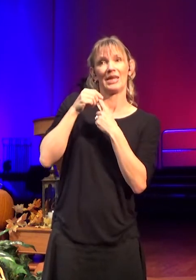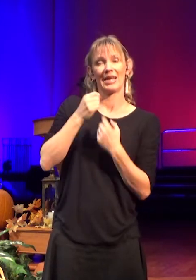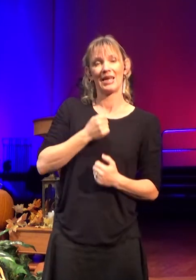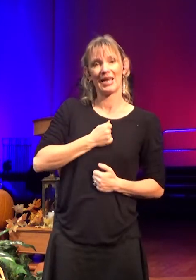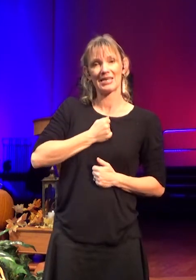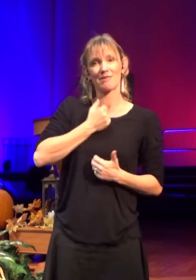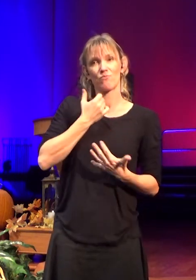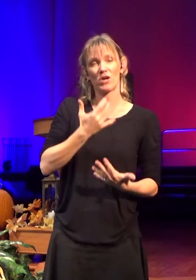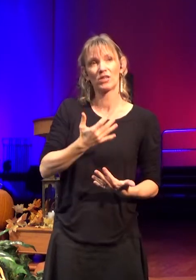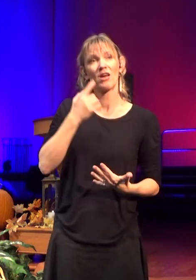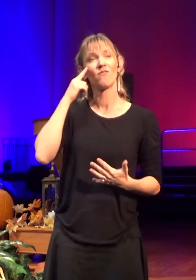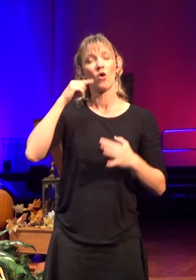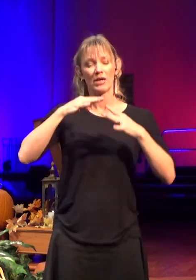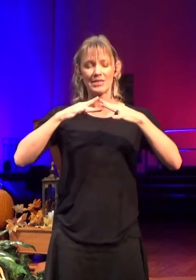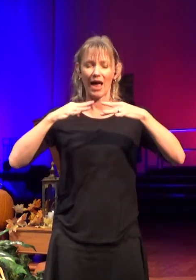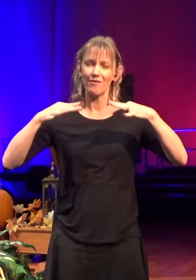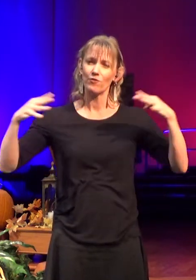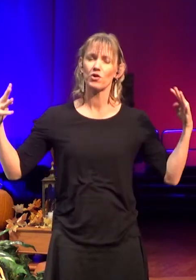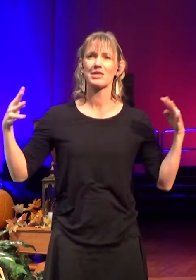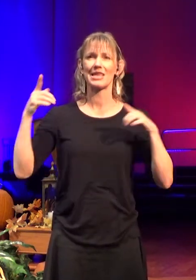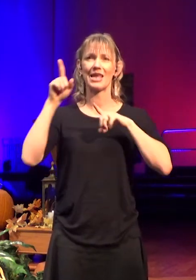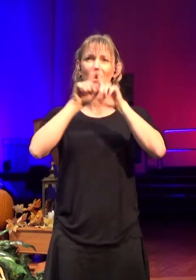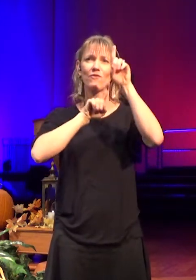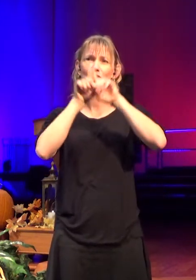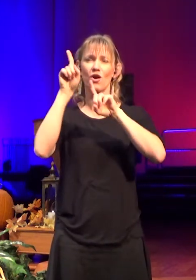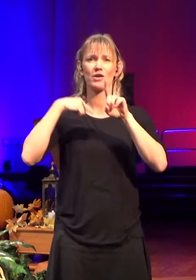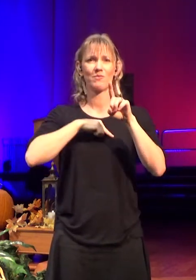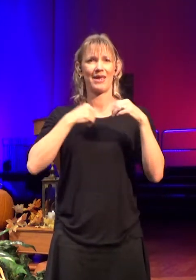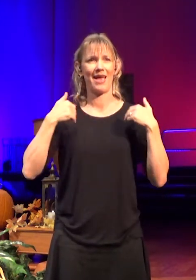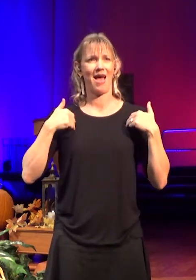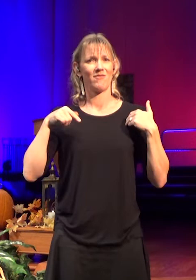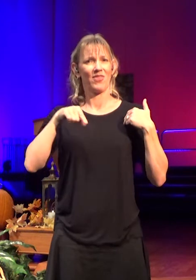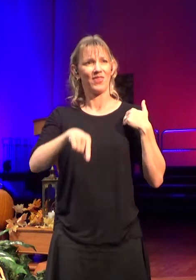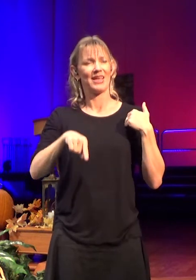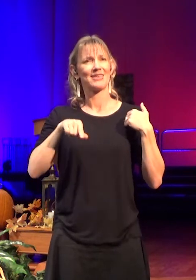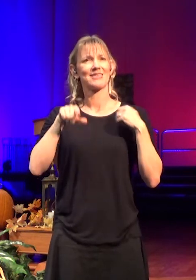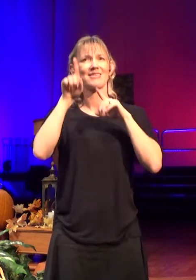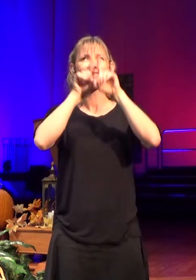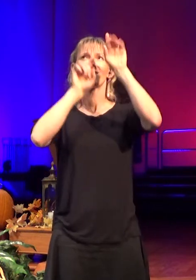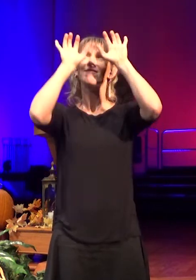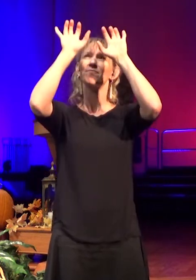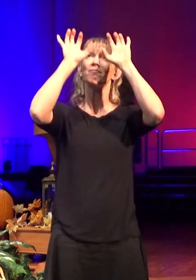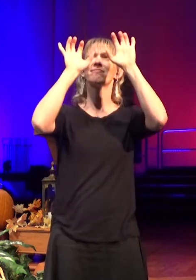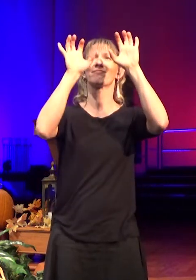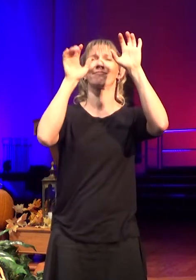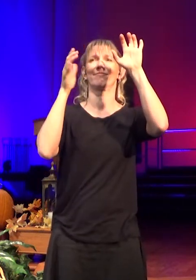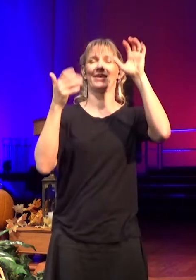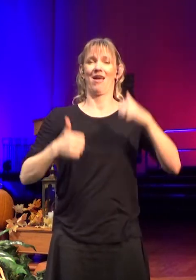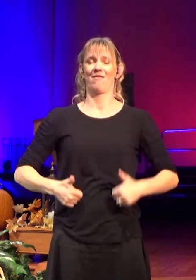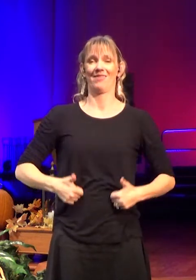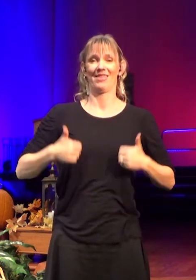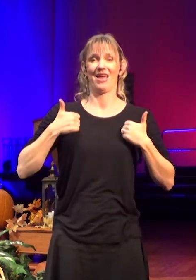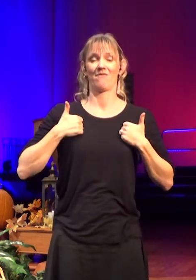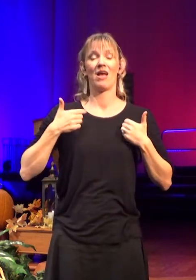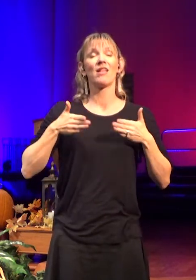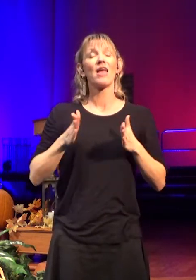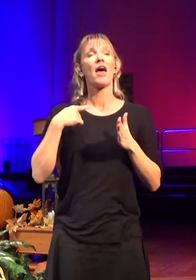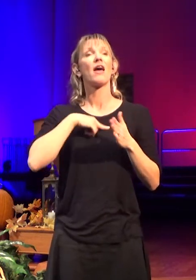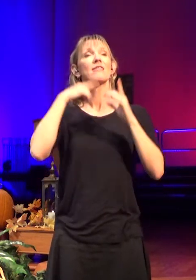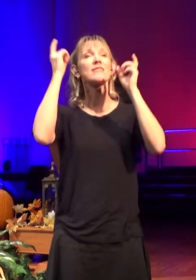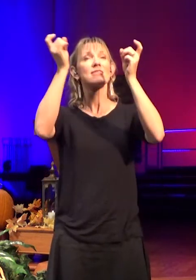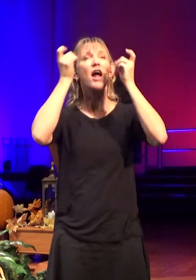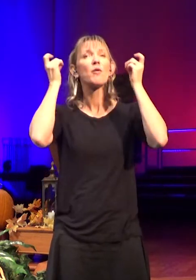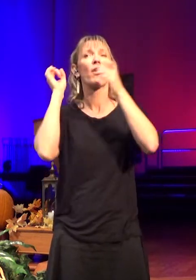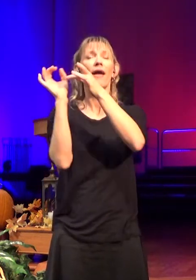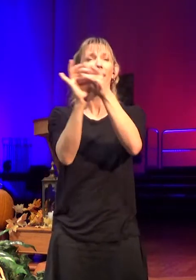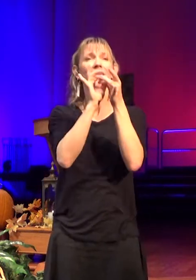unique expression, for this diversity of stars that we share in this constellation of this thing called life.